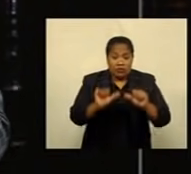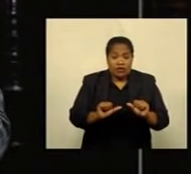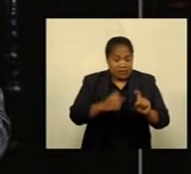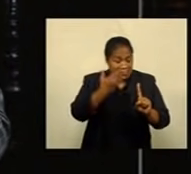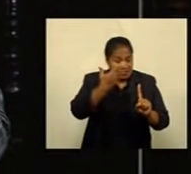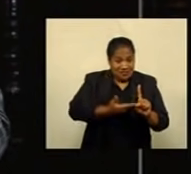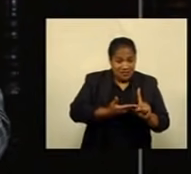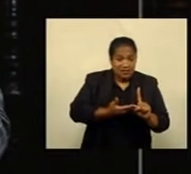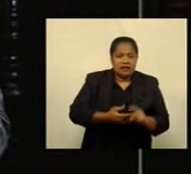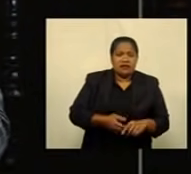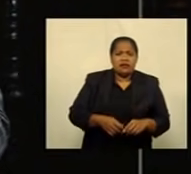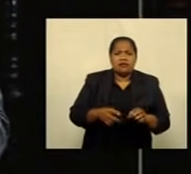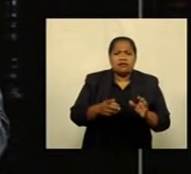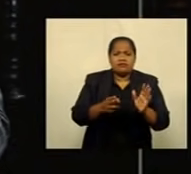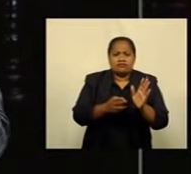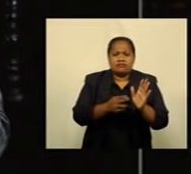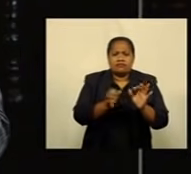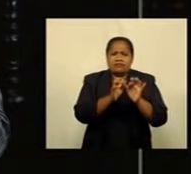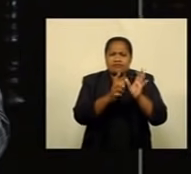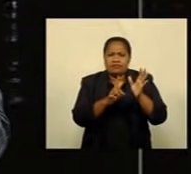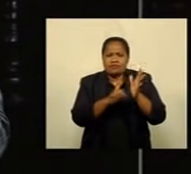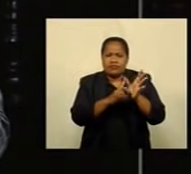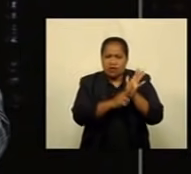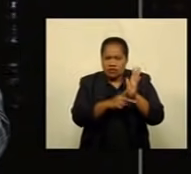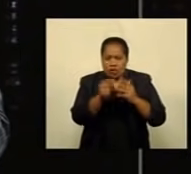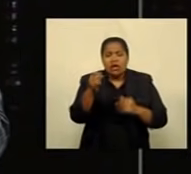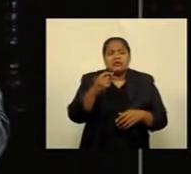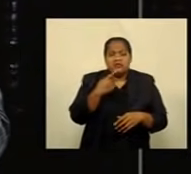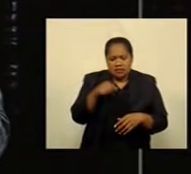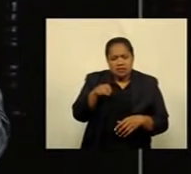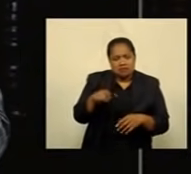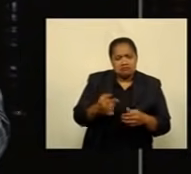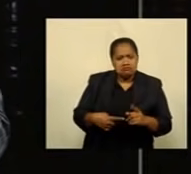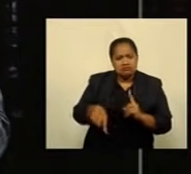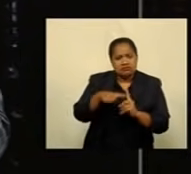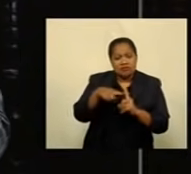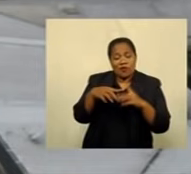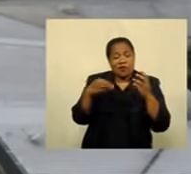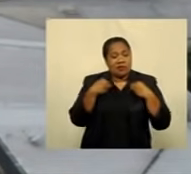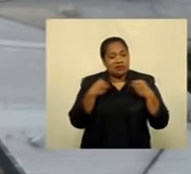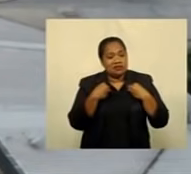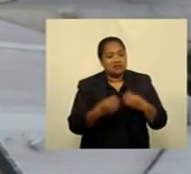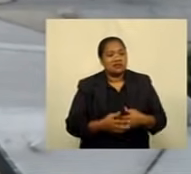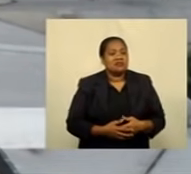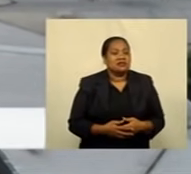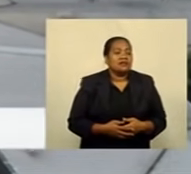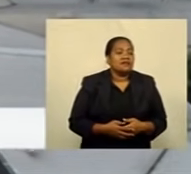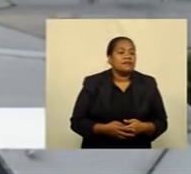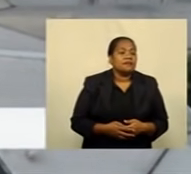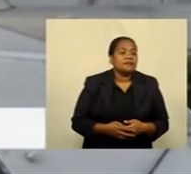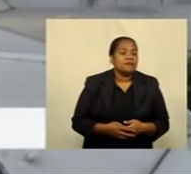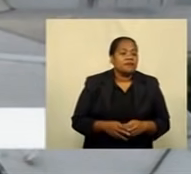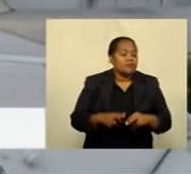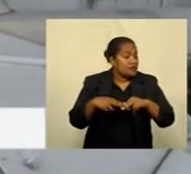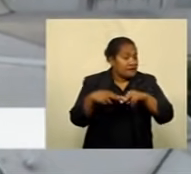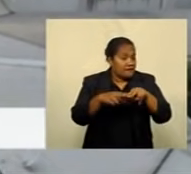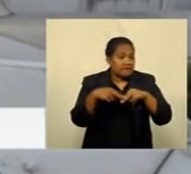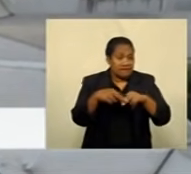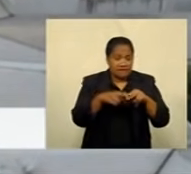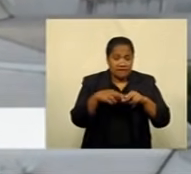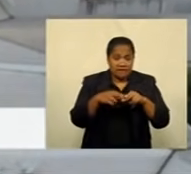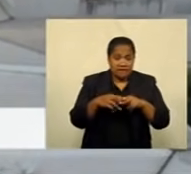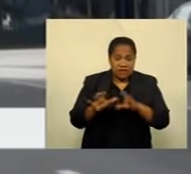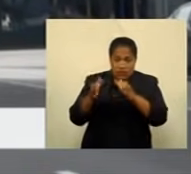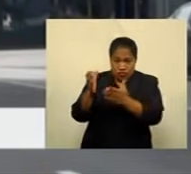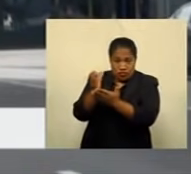budget, saying that it's a whole range of positives for businesses. Kritika Kumar reports. The Fiji Chamber of Commerce